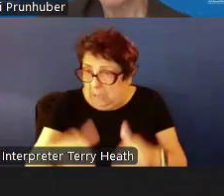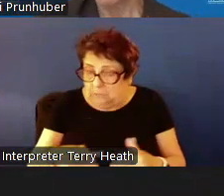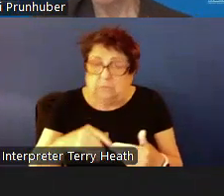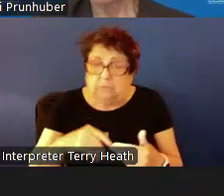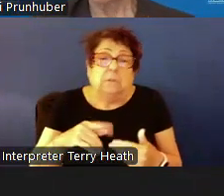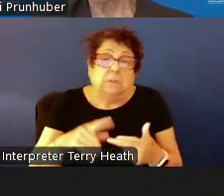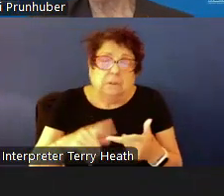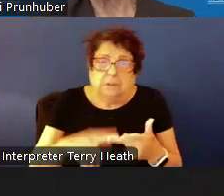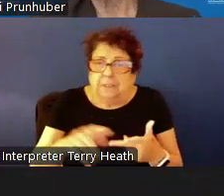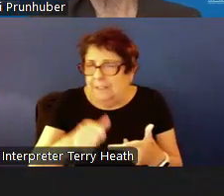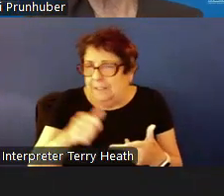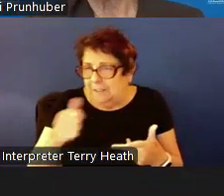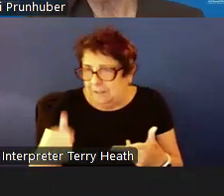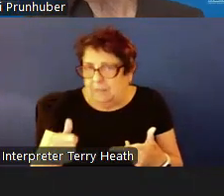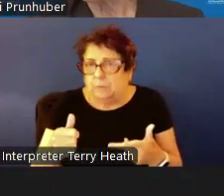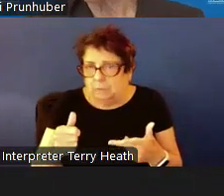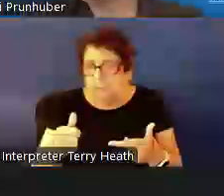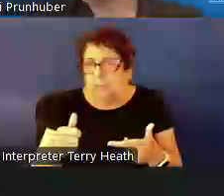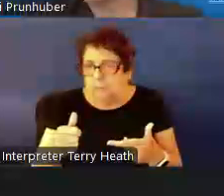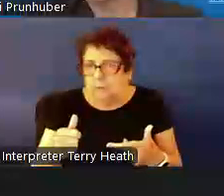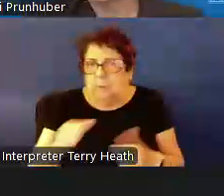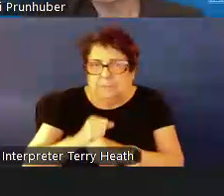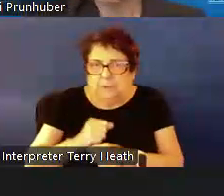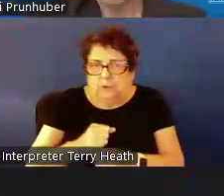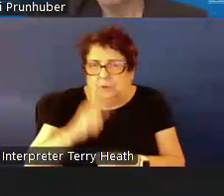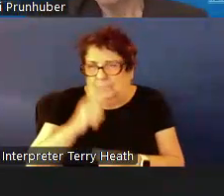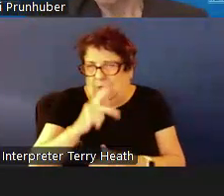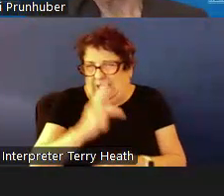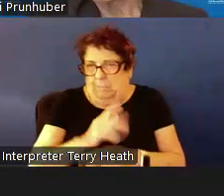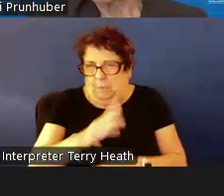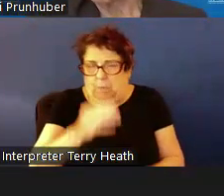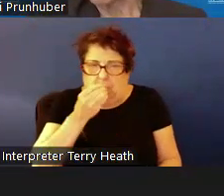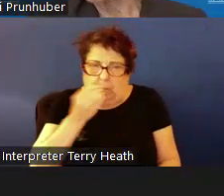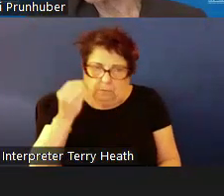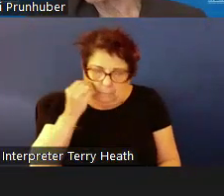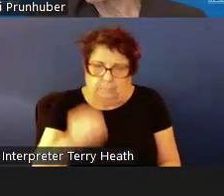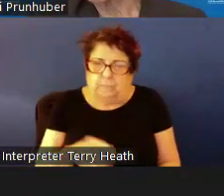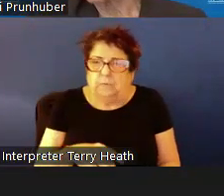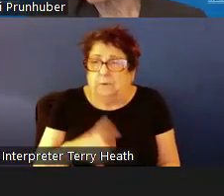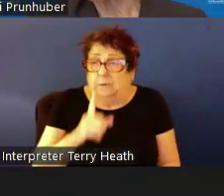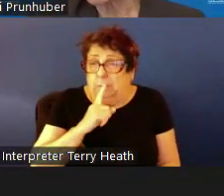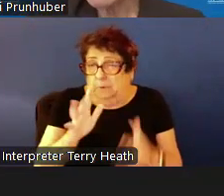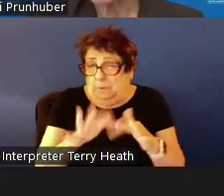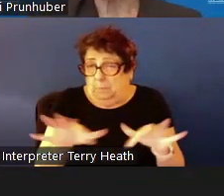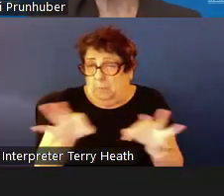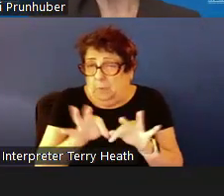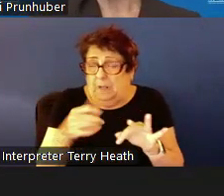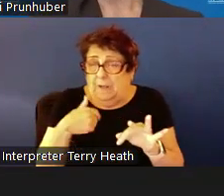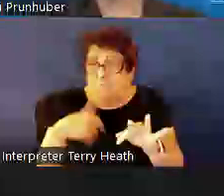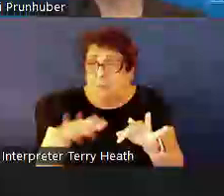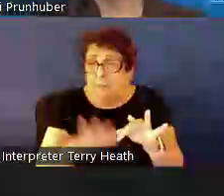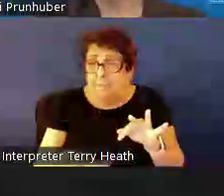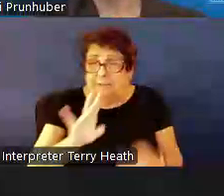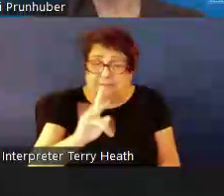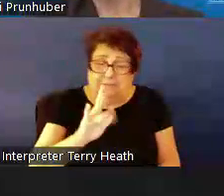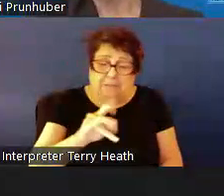housing. This is very important. There are about 17 states, 21